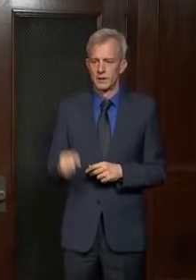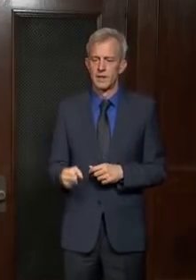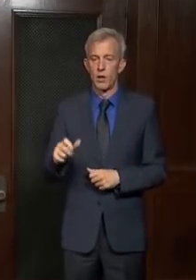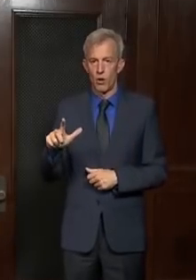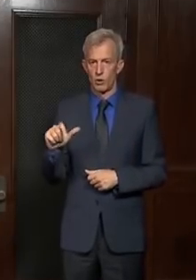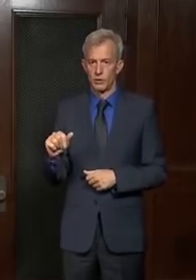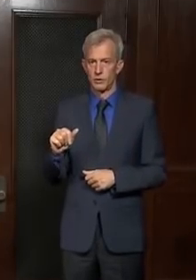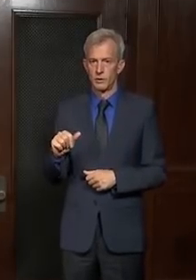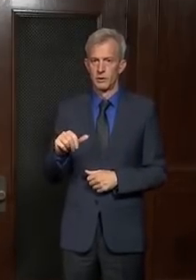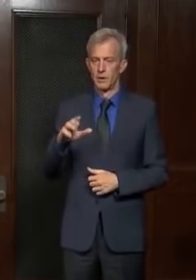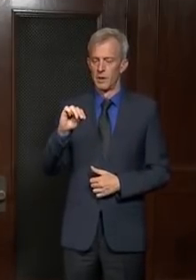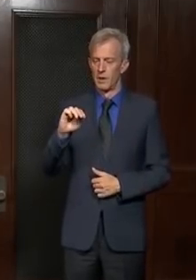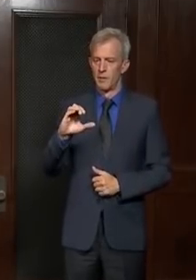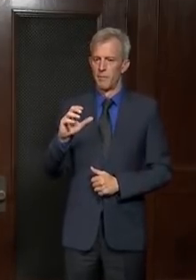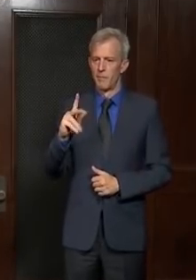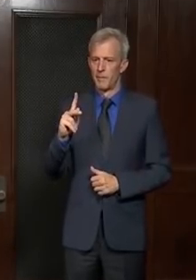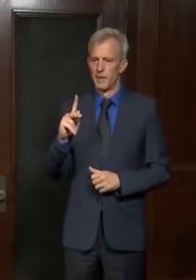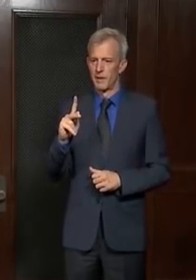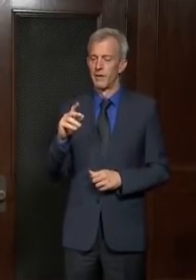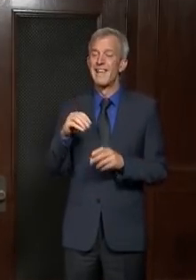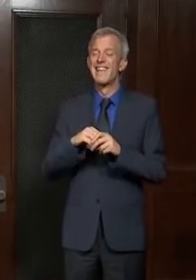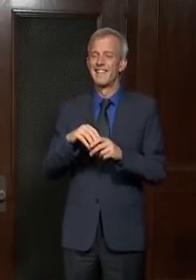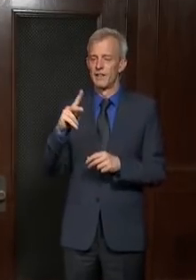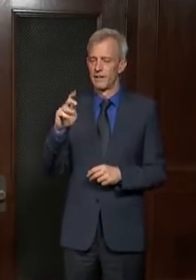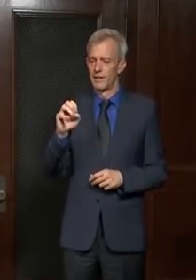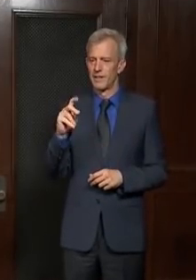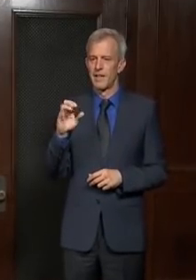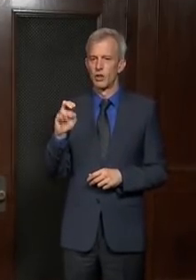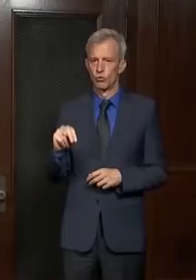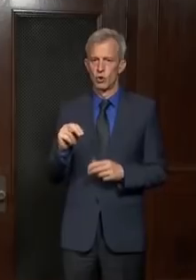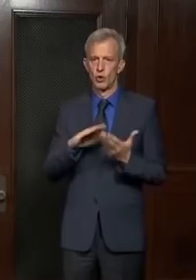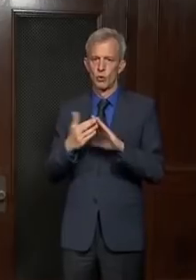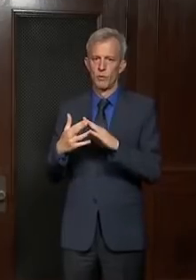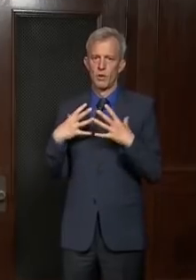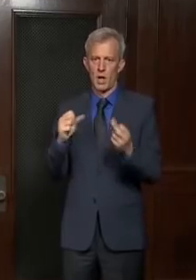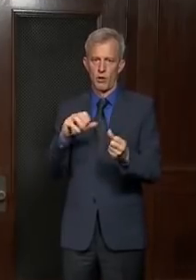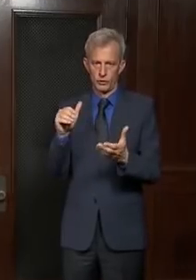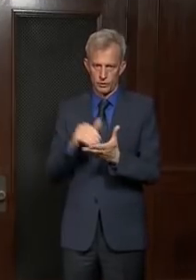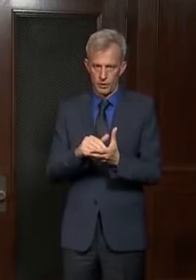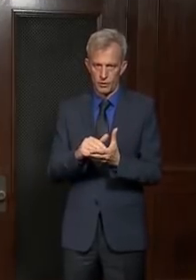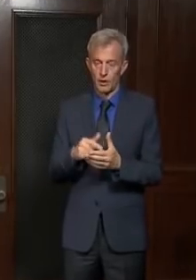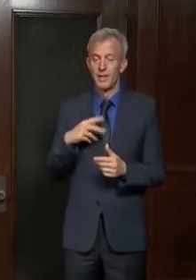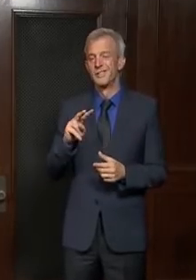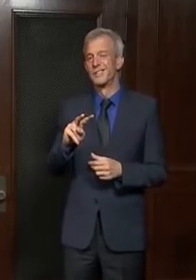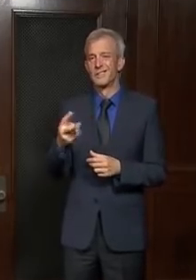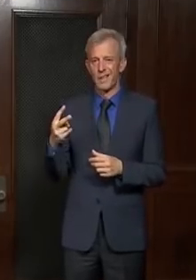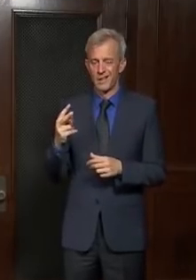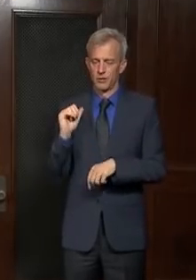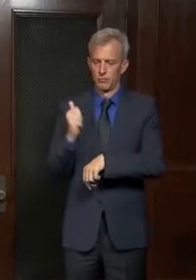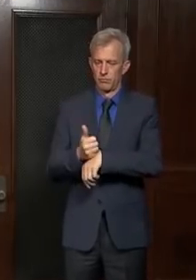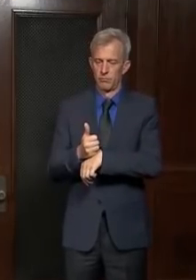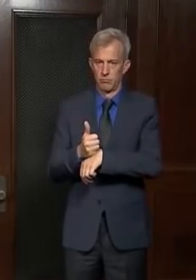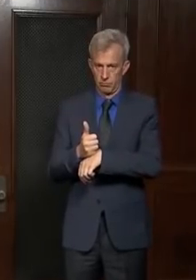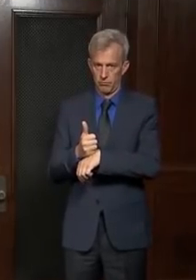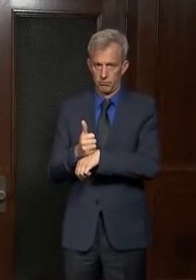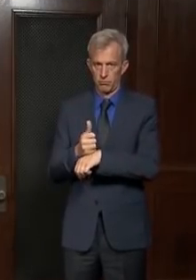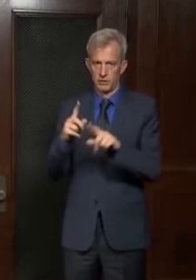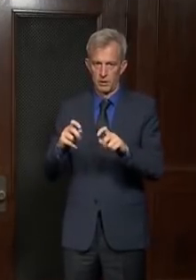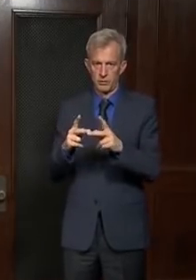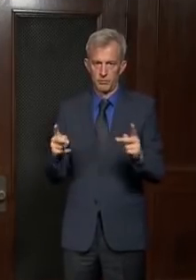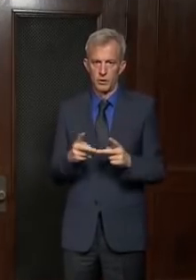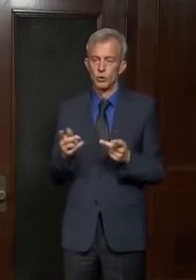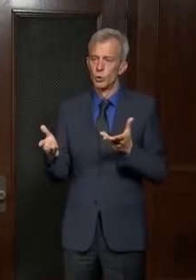Angeles in the Kedron Community Health Center. This is very important because it's the second move we've taken to serve